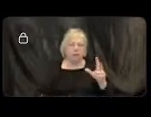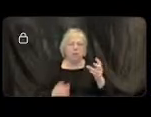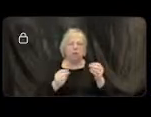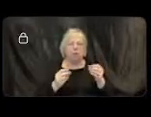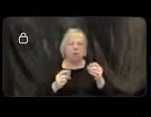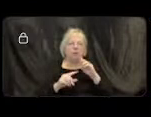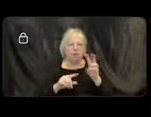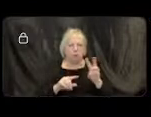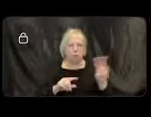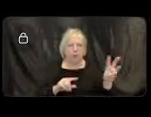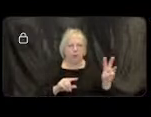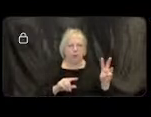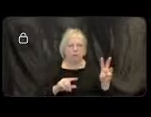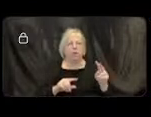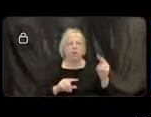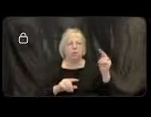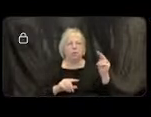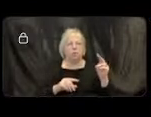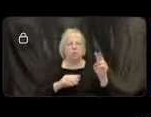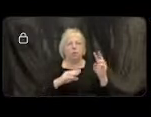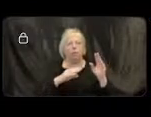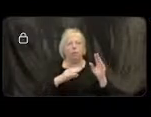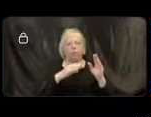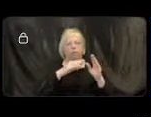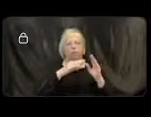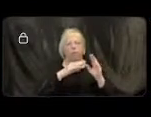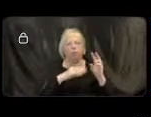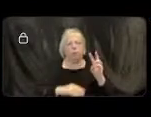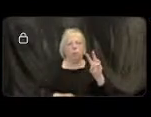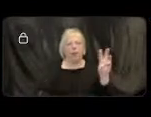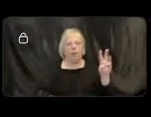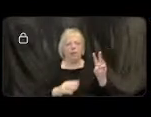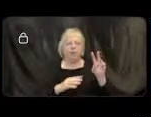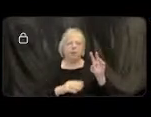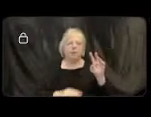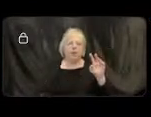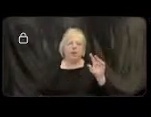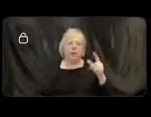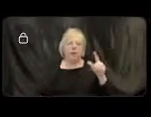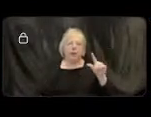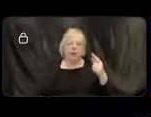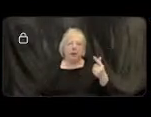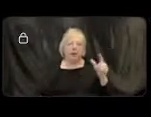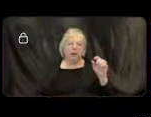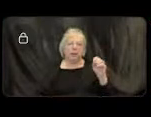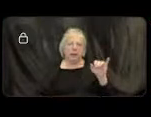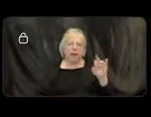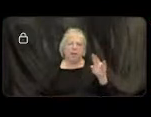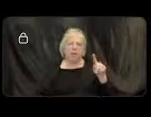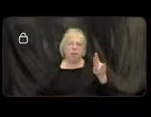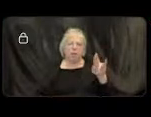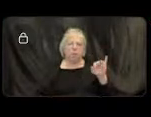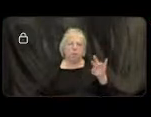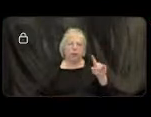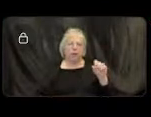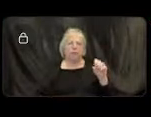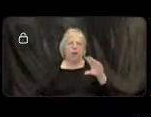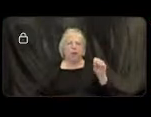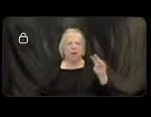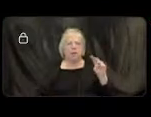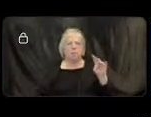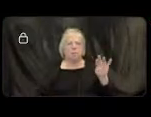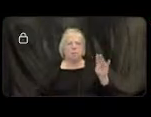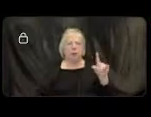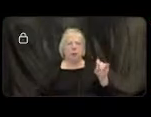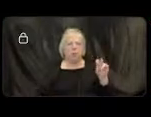to the west at the northwest corner of Guyer Springs Road and Mapleville Cutoff. Additional single-family residences are located further west